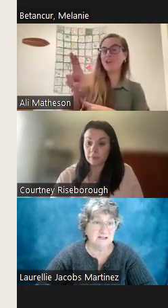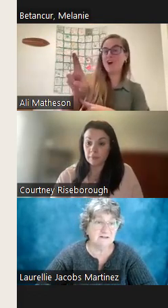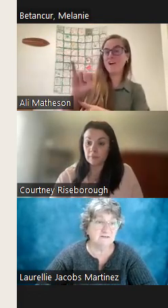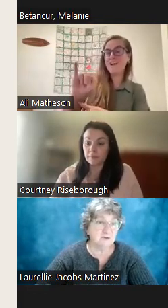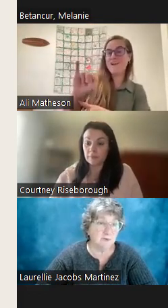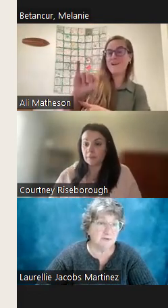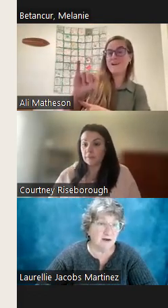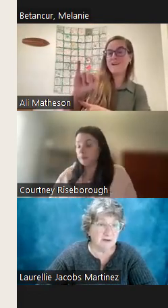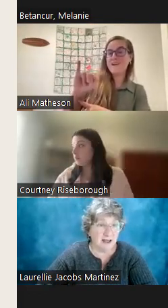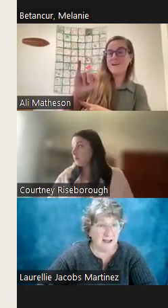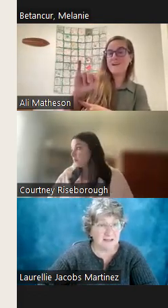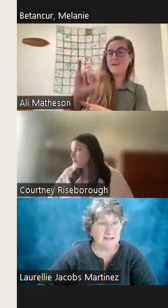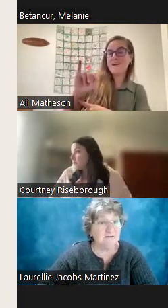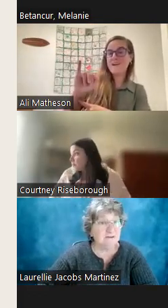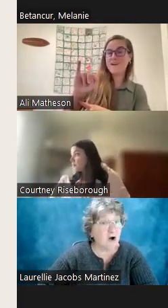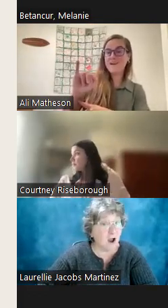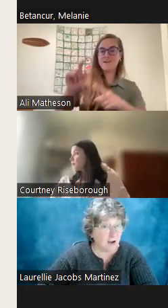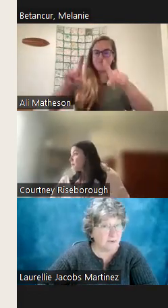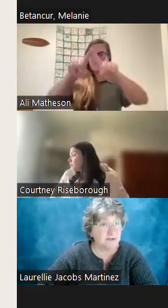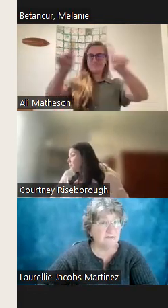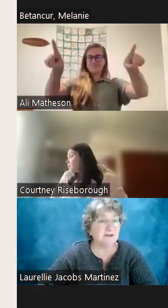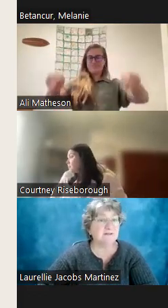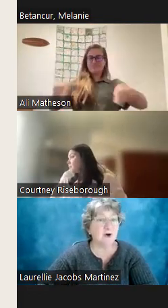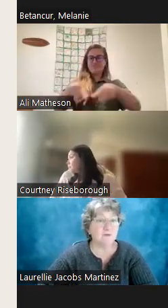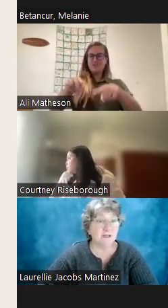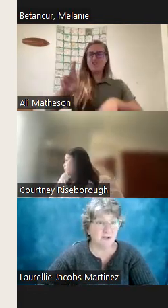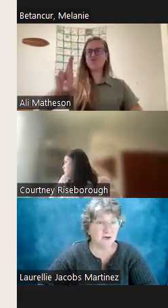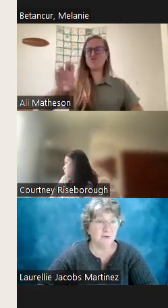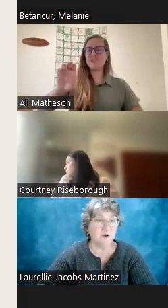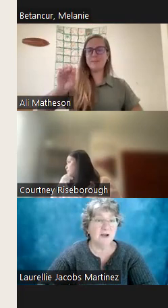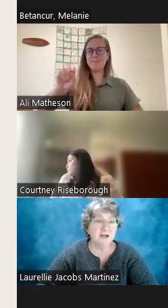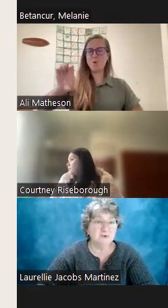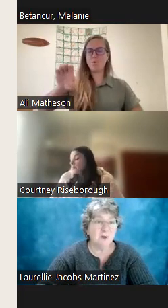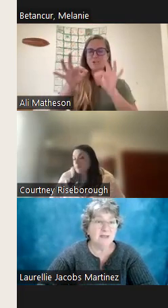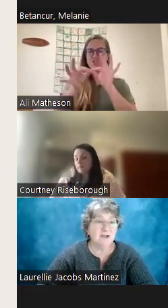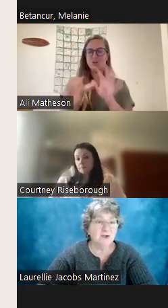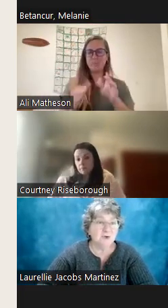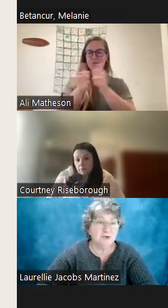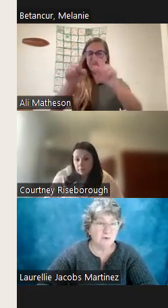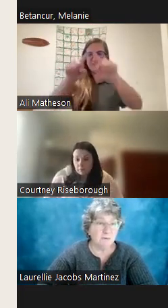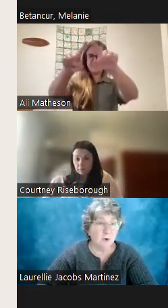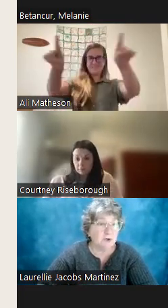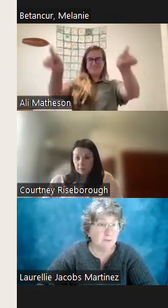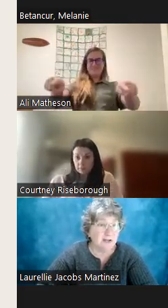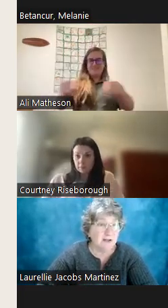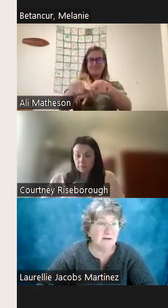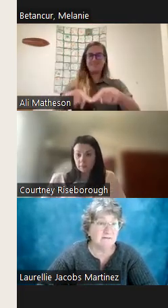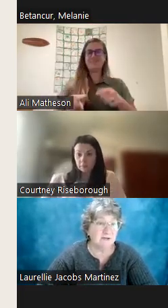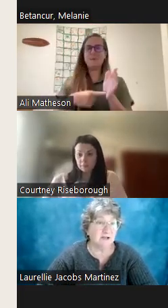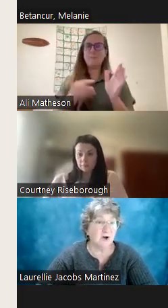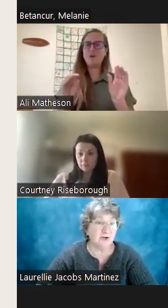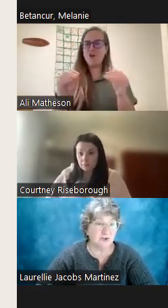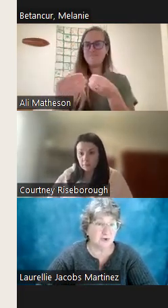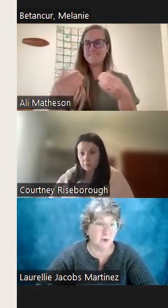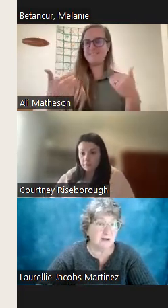Leaving a deaf individual without access. VRI, which is a video relay interpreter, is when they use remote interpreting